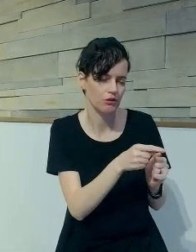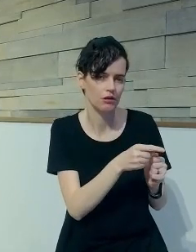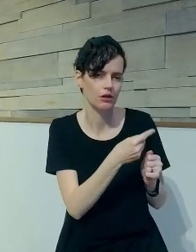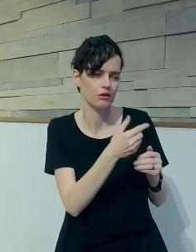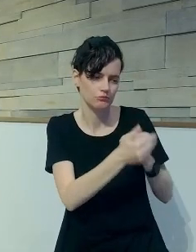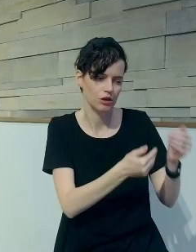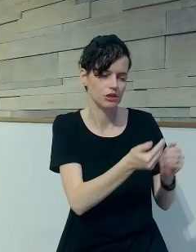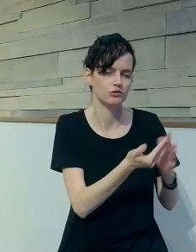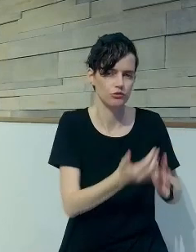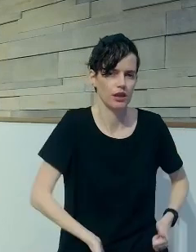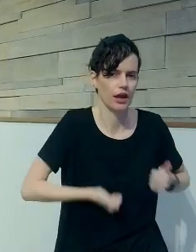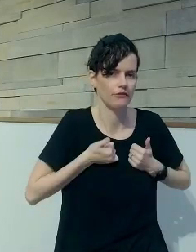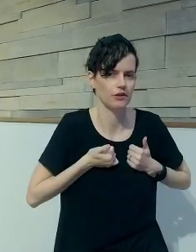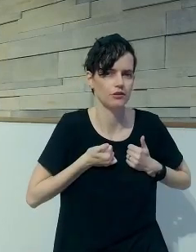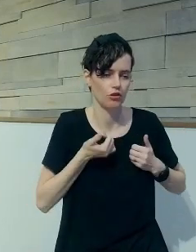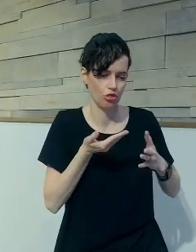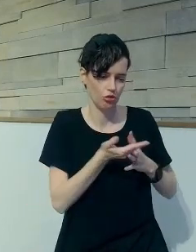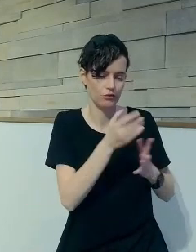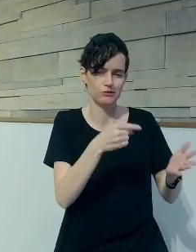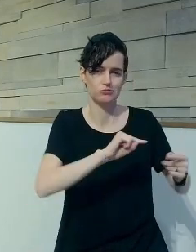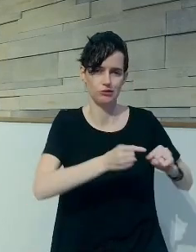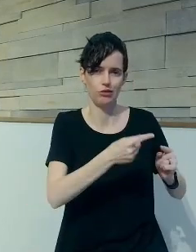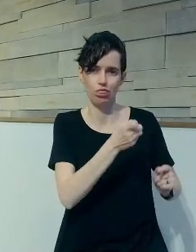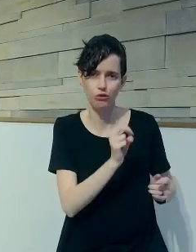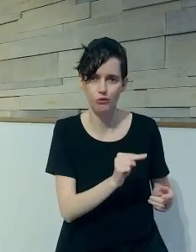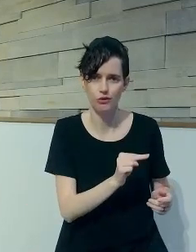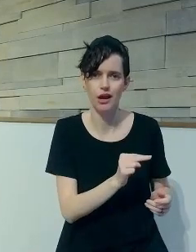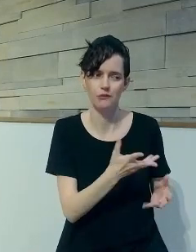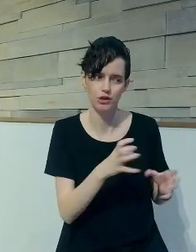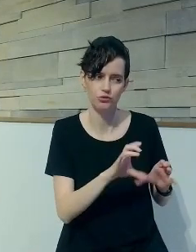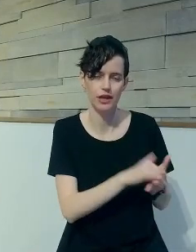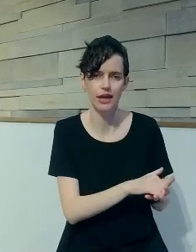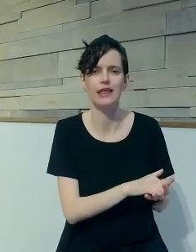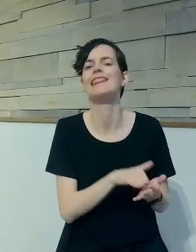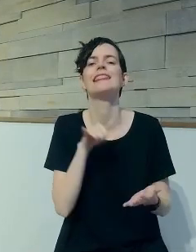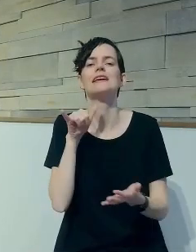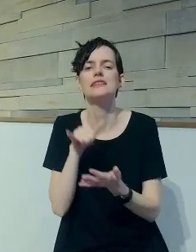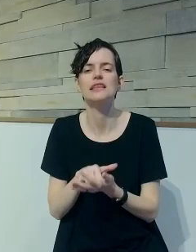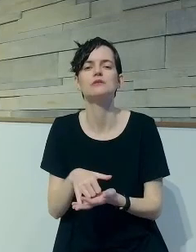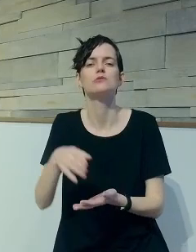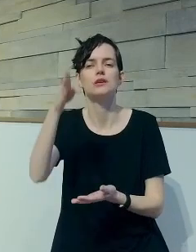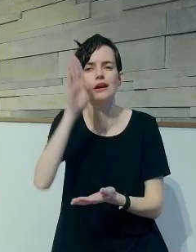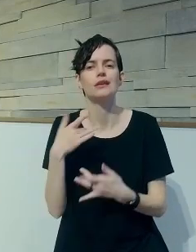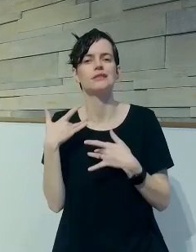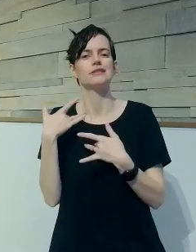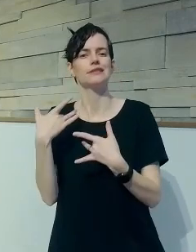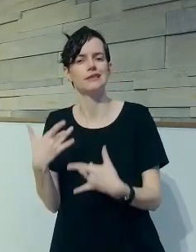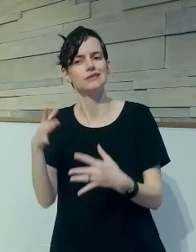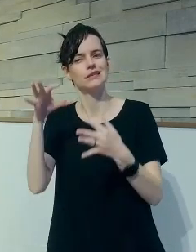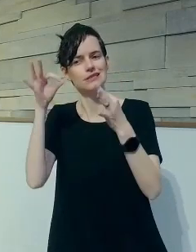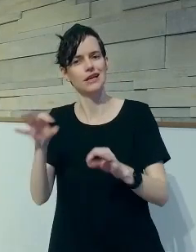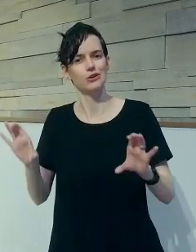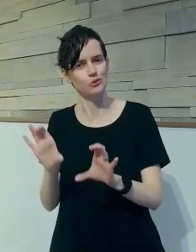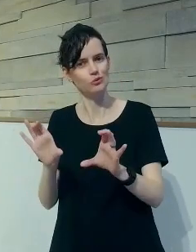you through this life and through this thorn. That's what I want to do. Folks, that's what God usually chooses to do,